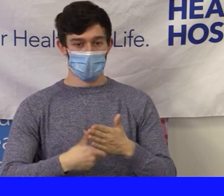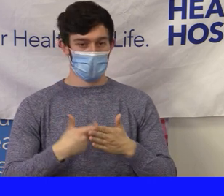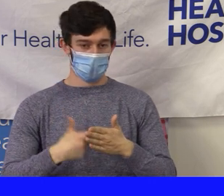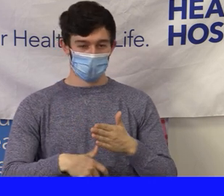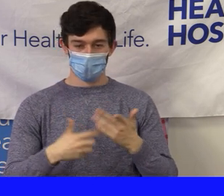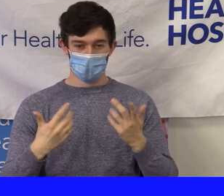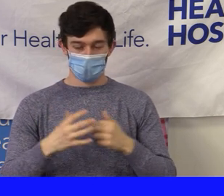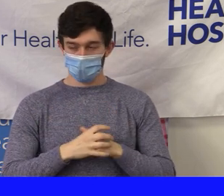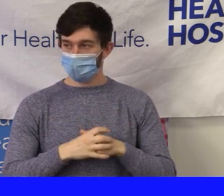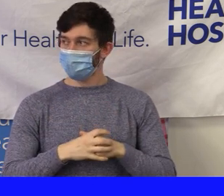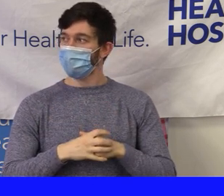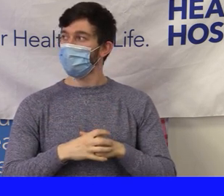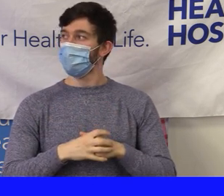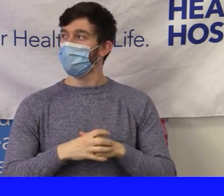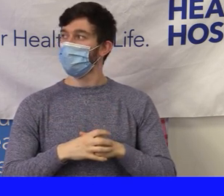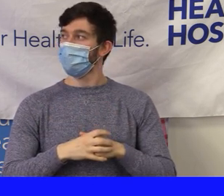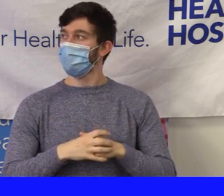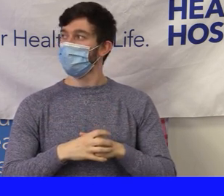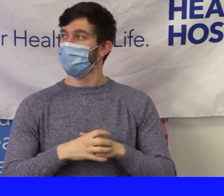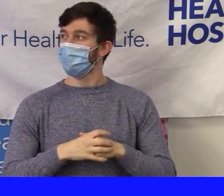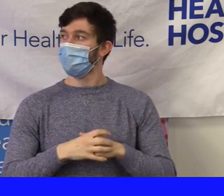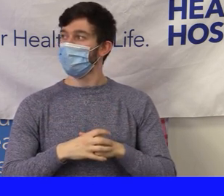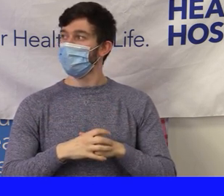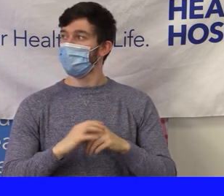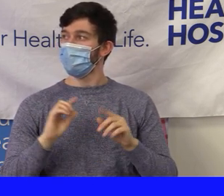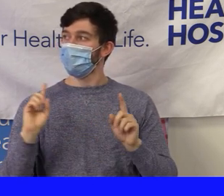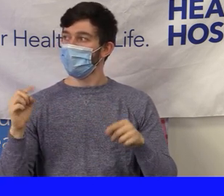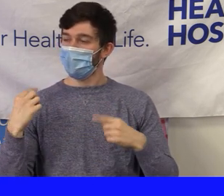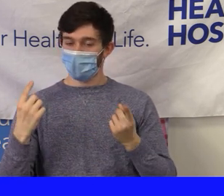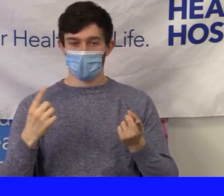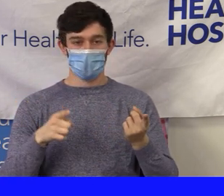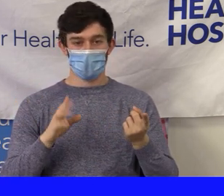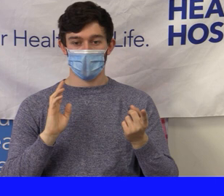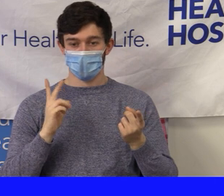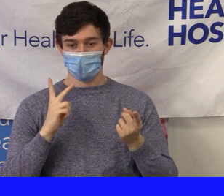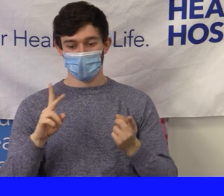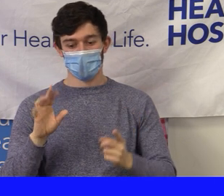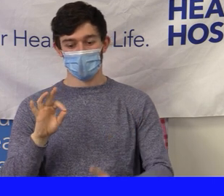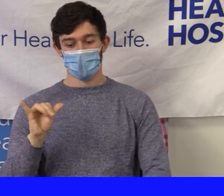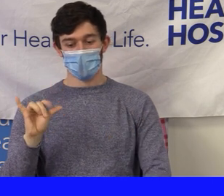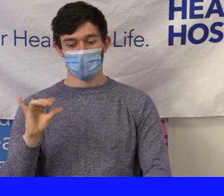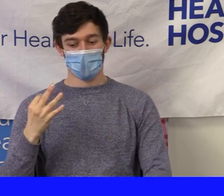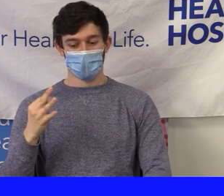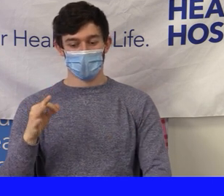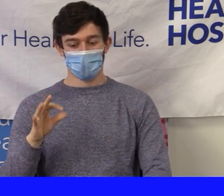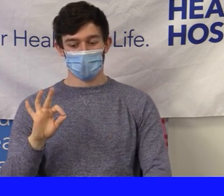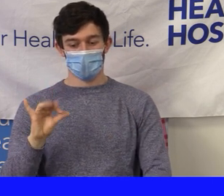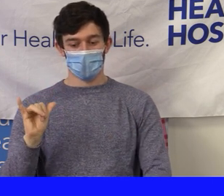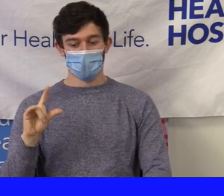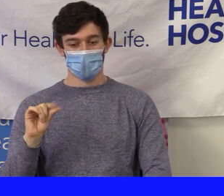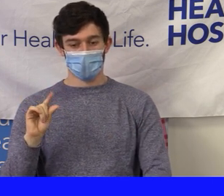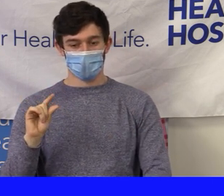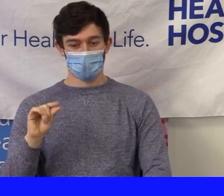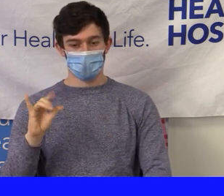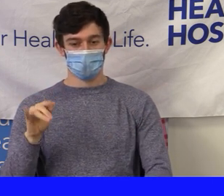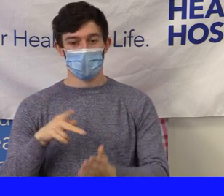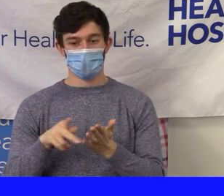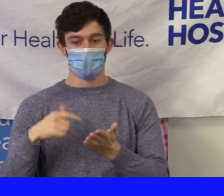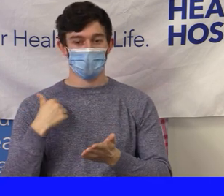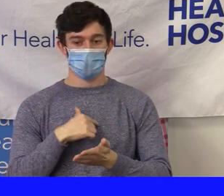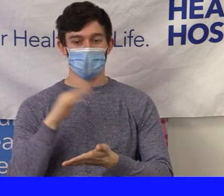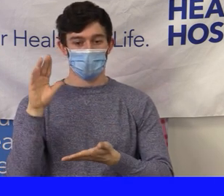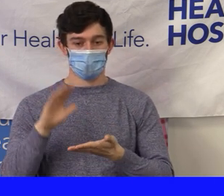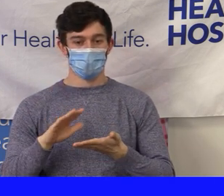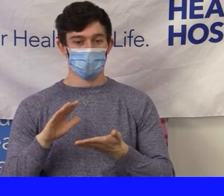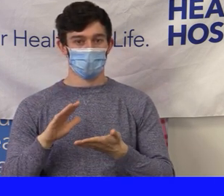were over the years of the contract so far. You'll see in FY19 and FY20, we reduced those payments by